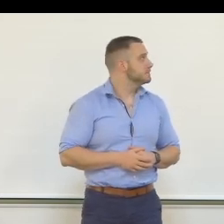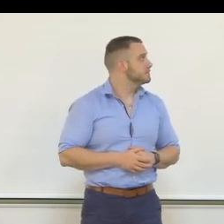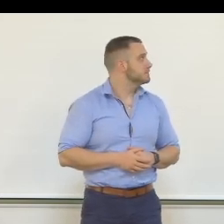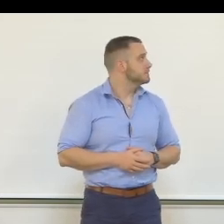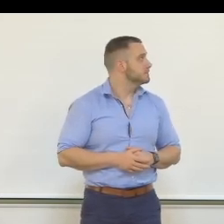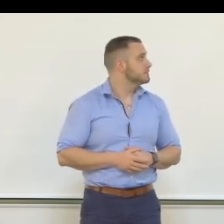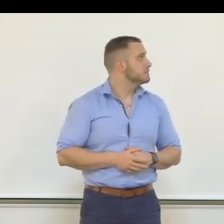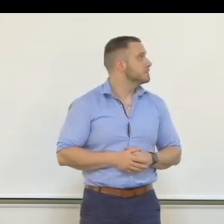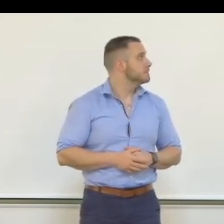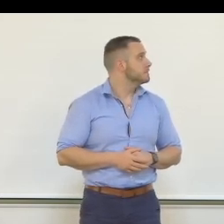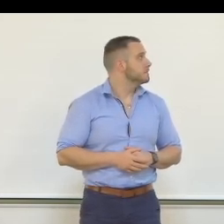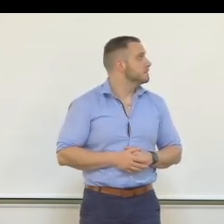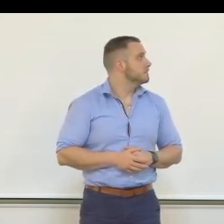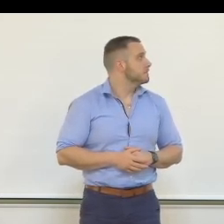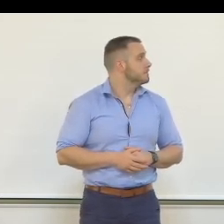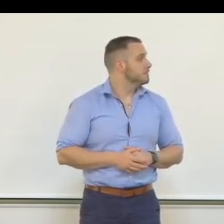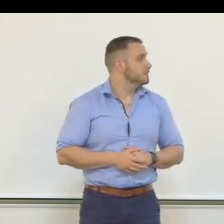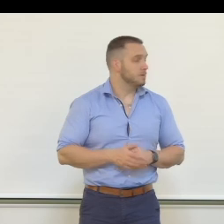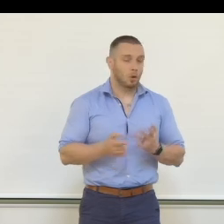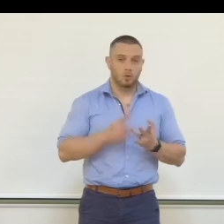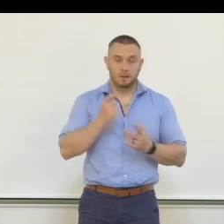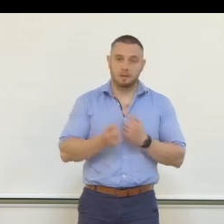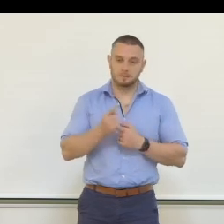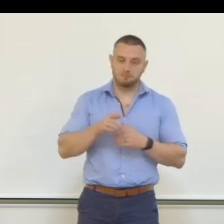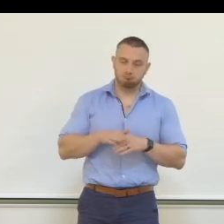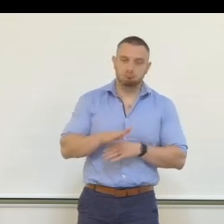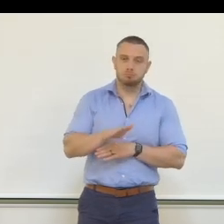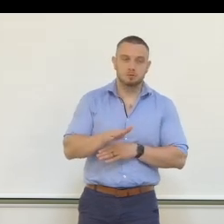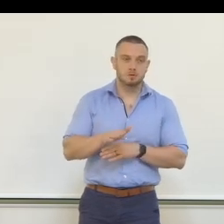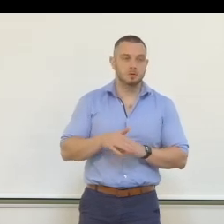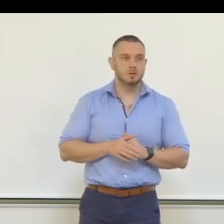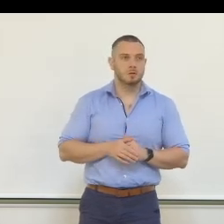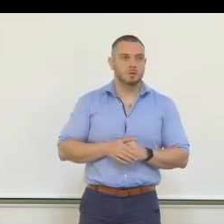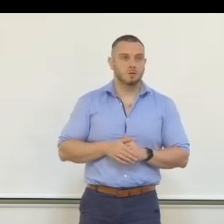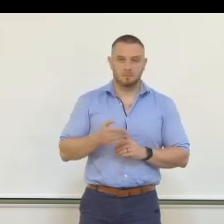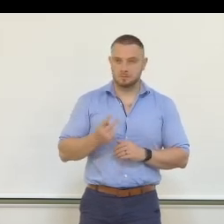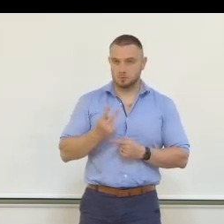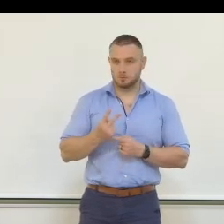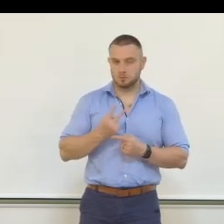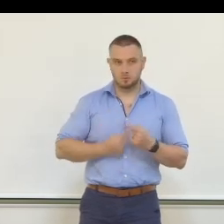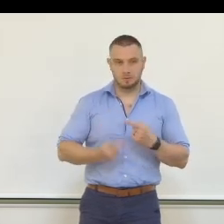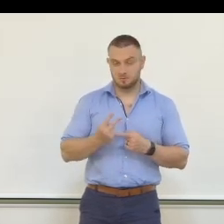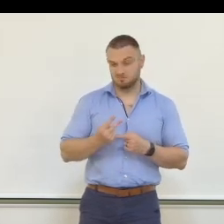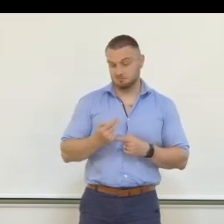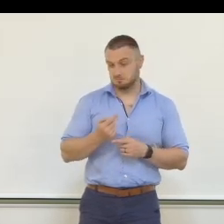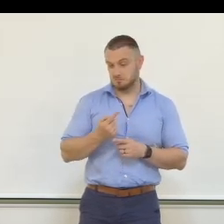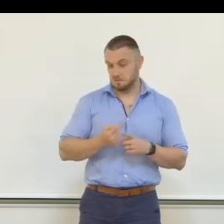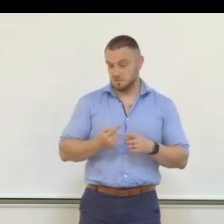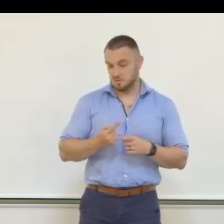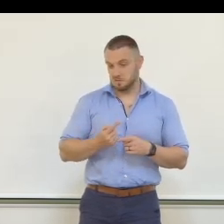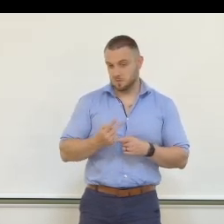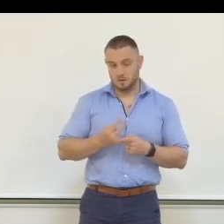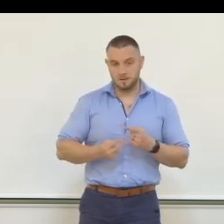that's where we're heading to today as well. I mean, we just had it about 2 years ago, less than 2 years ago,